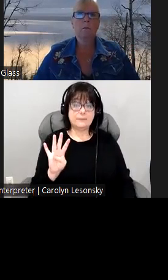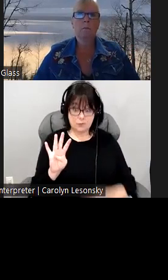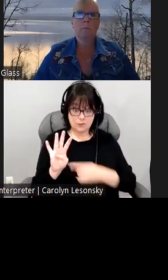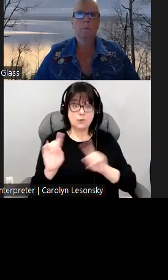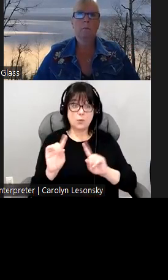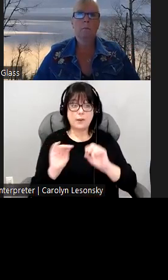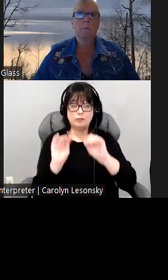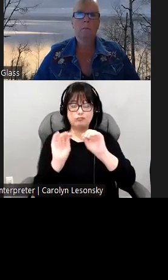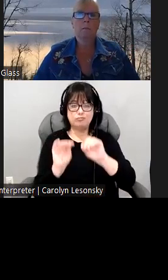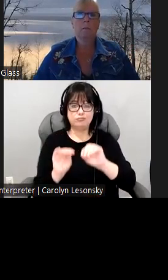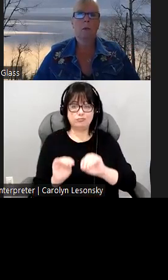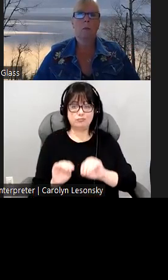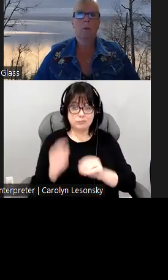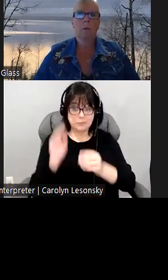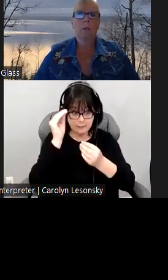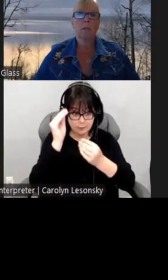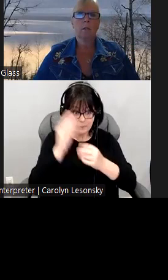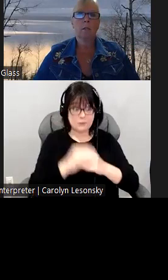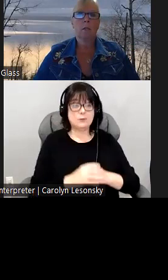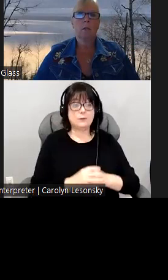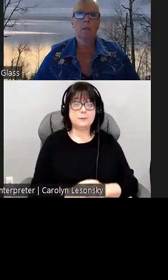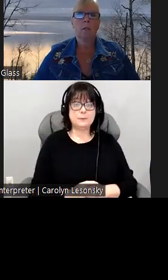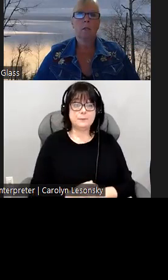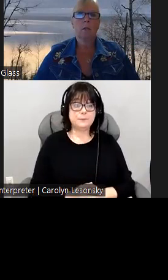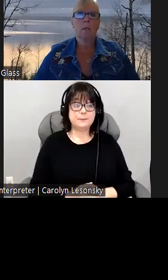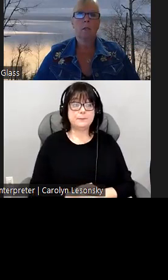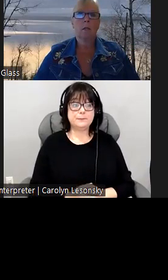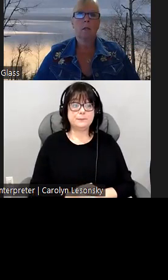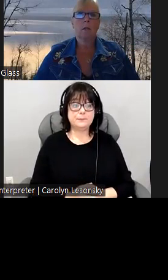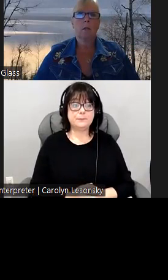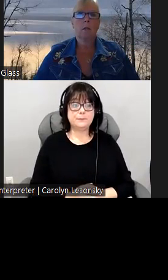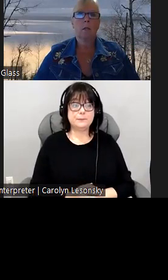So we will just